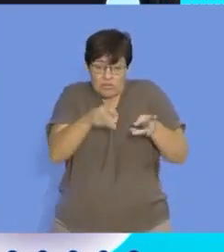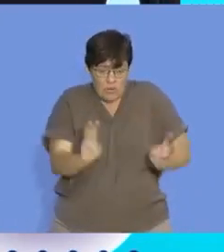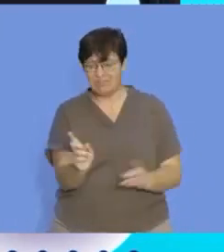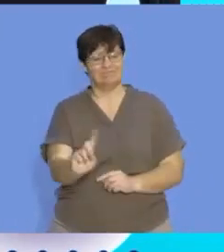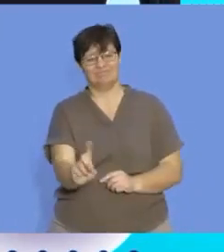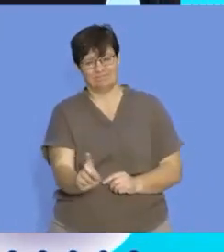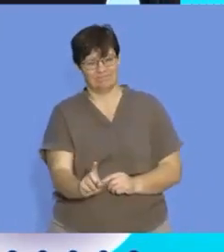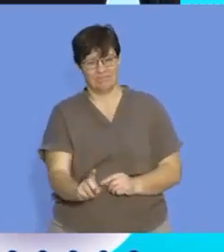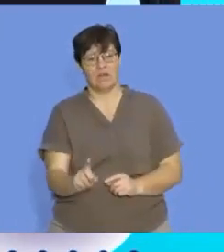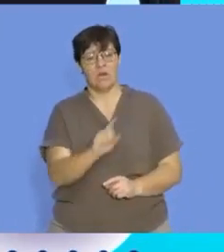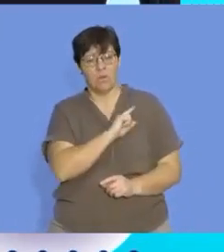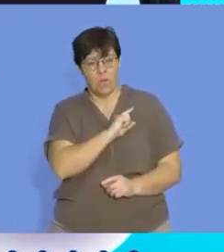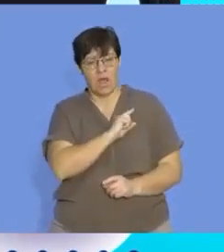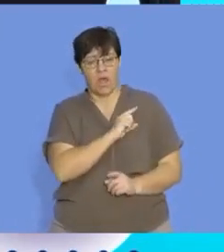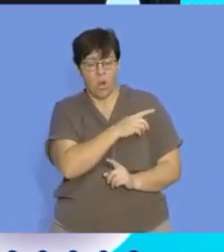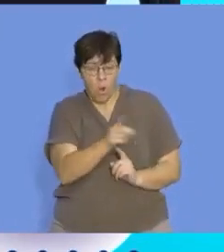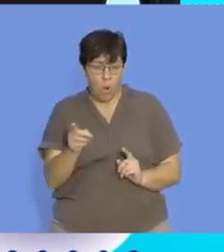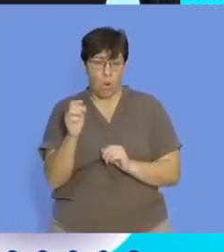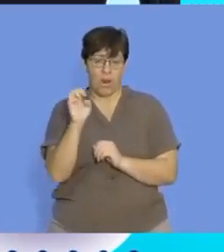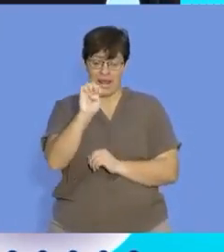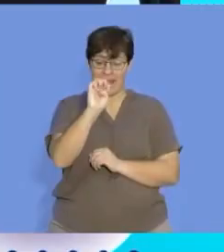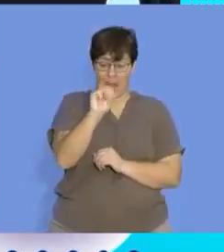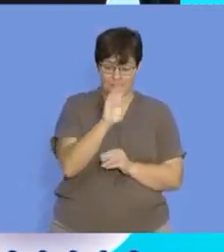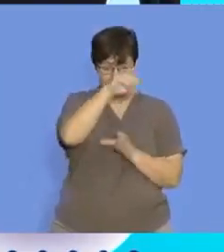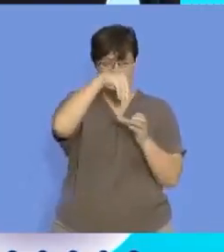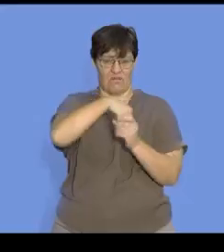taking all of the mechanical energy into consideration.